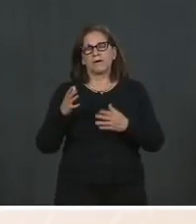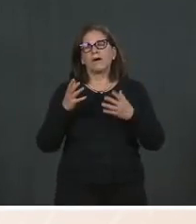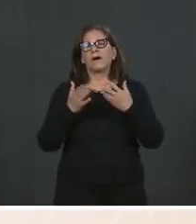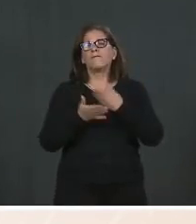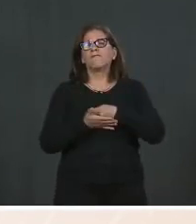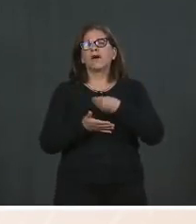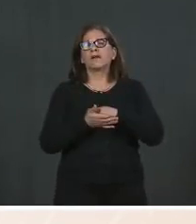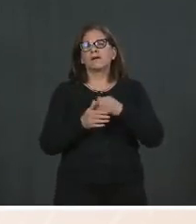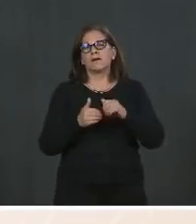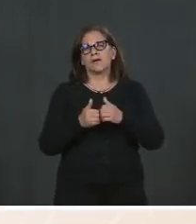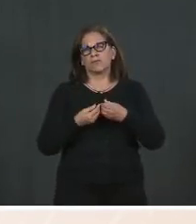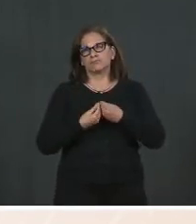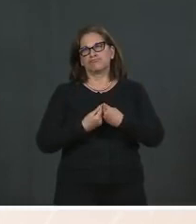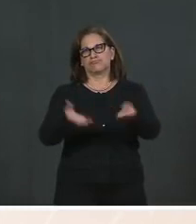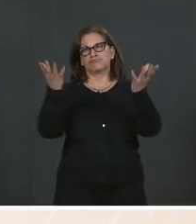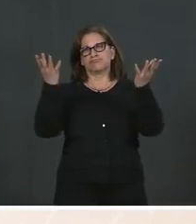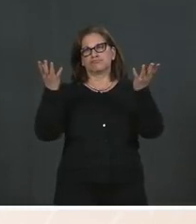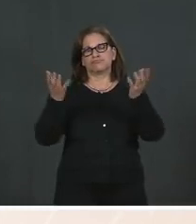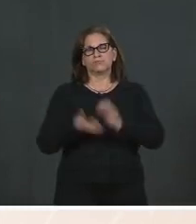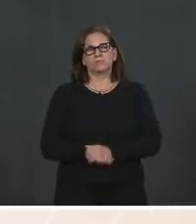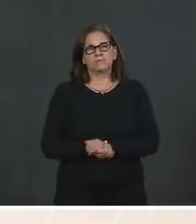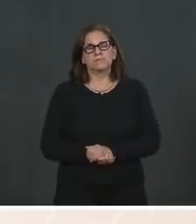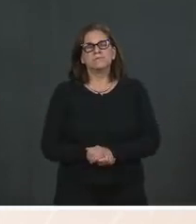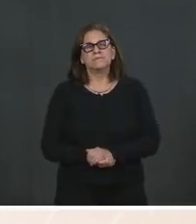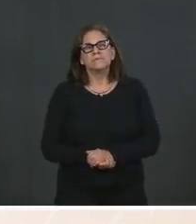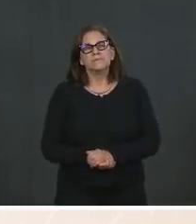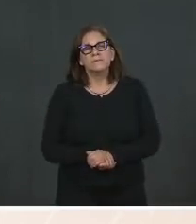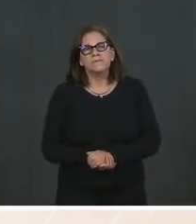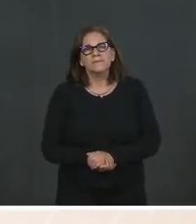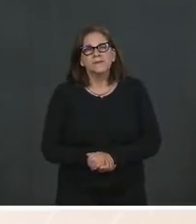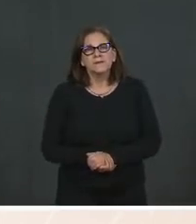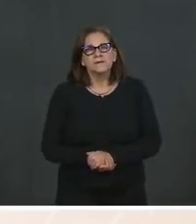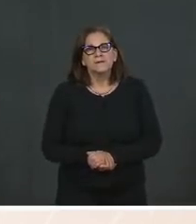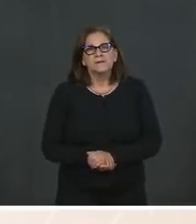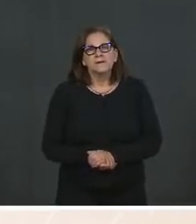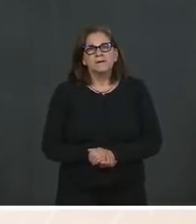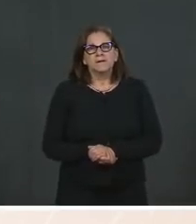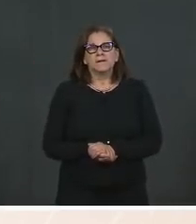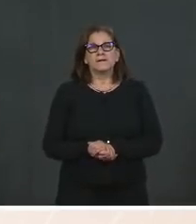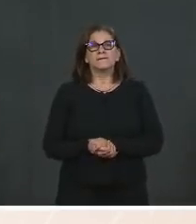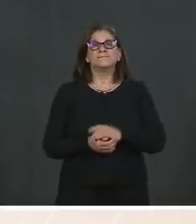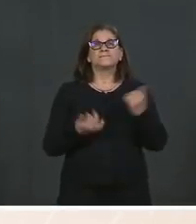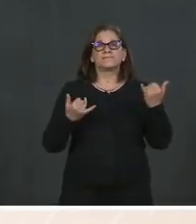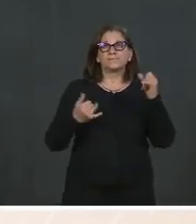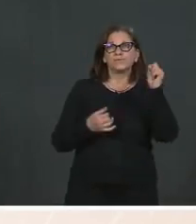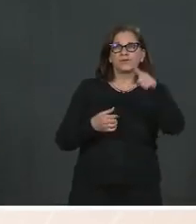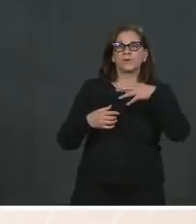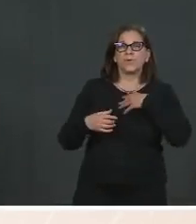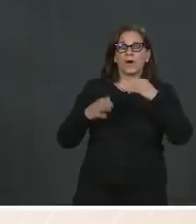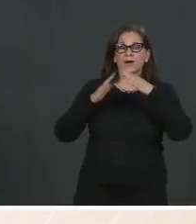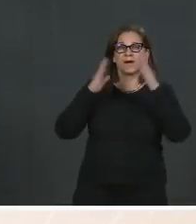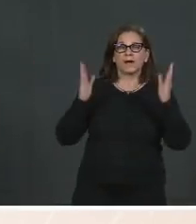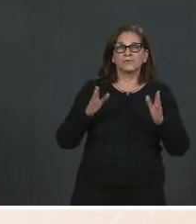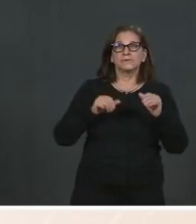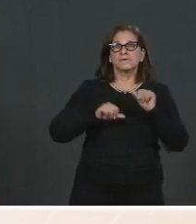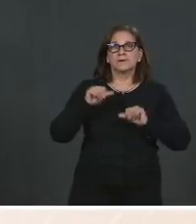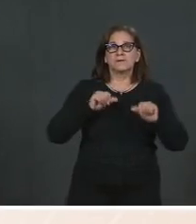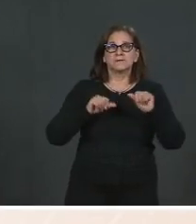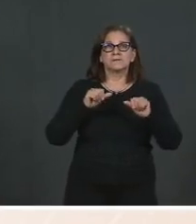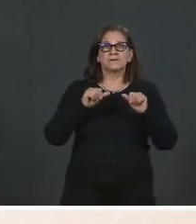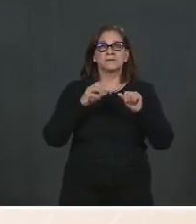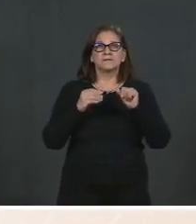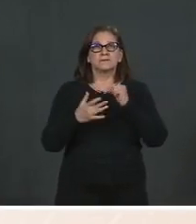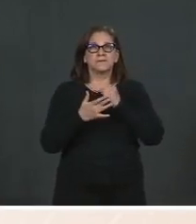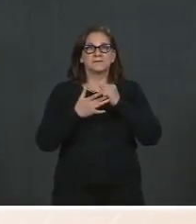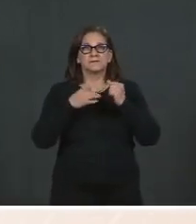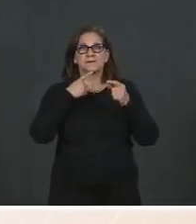House Office of Science and Technology Policy announced this formation of a task force to investigate past tampering